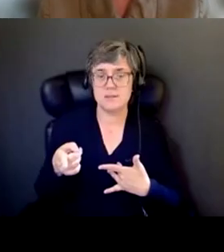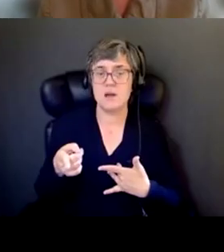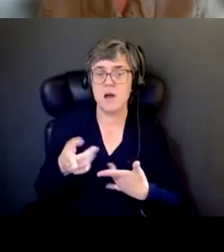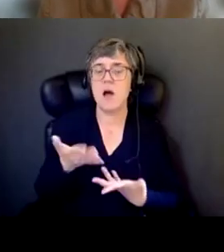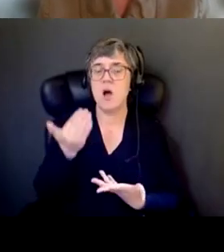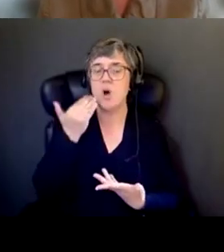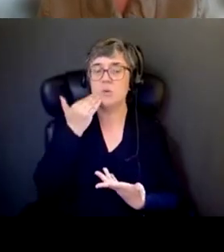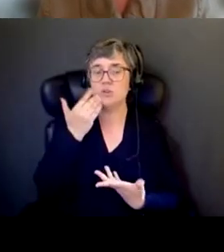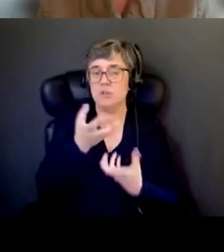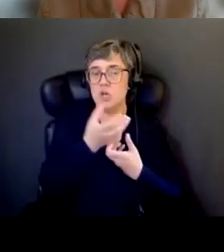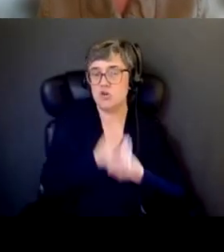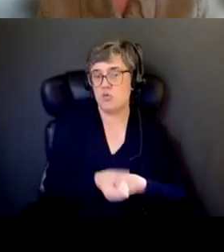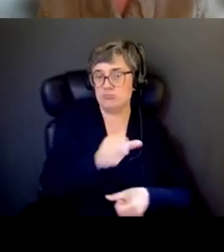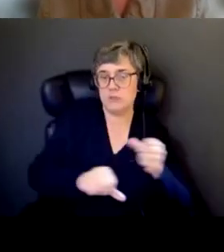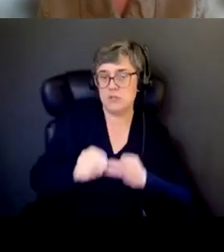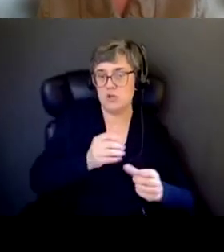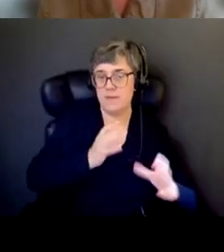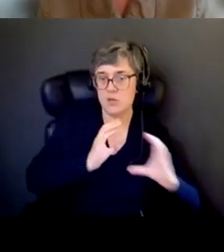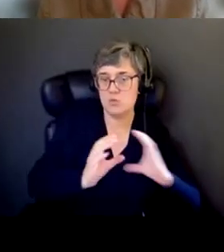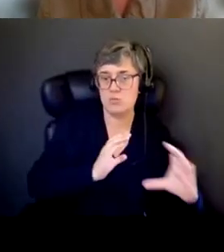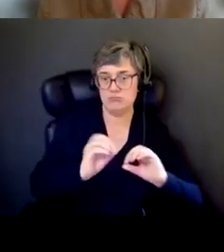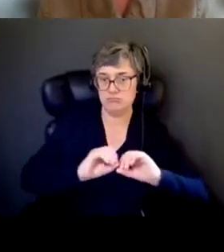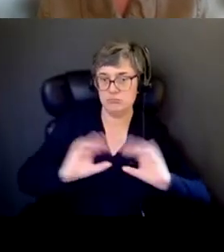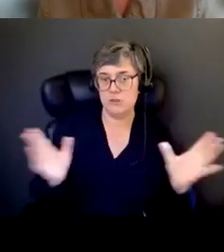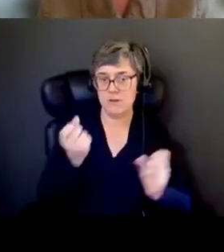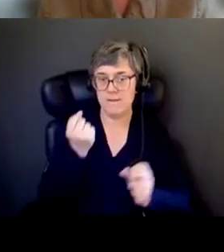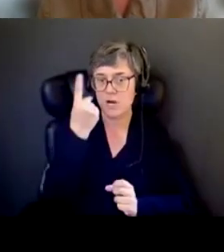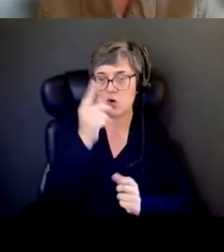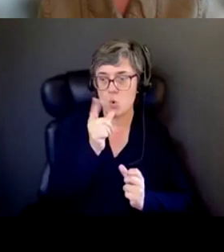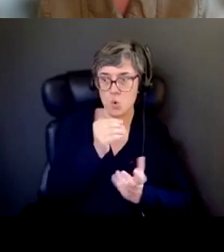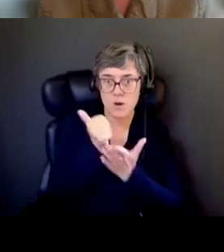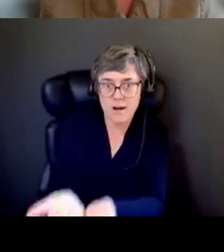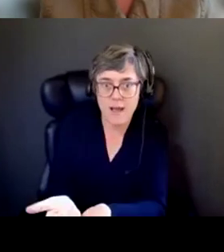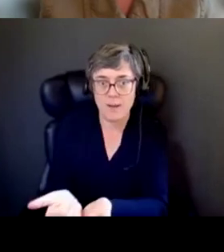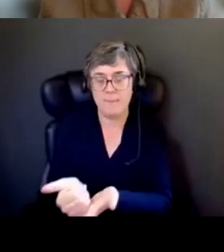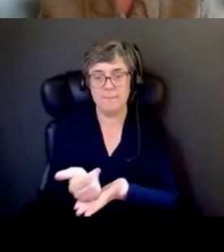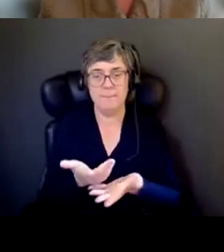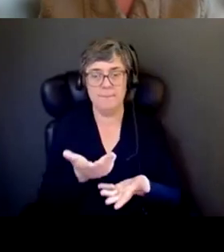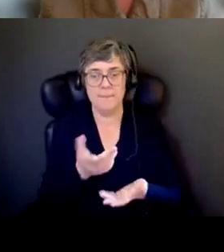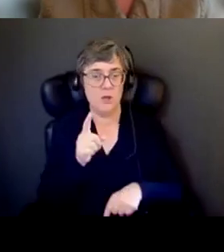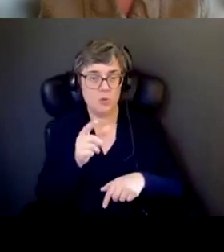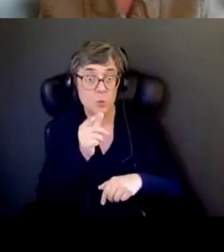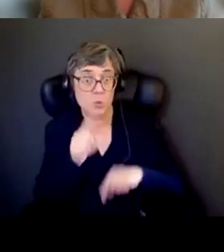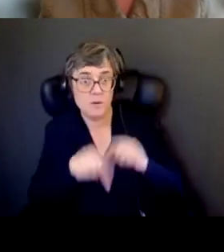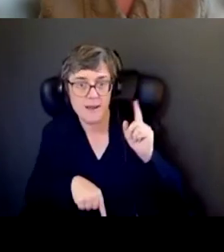Wonderful. And Kurt, last words on this question, at least? Very, very quick.